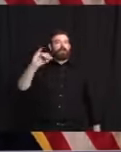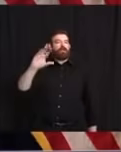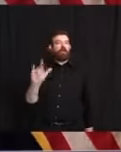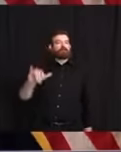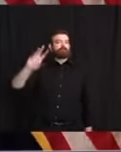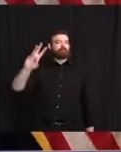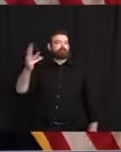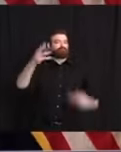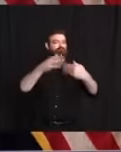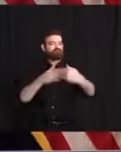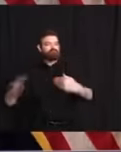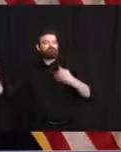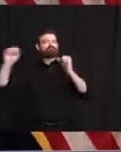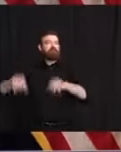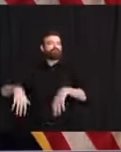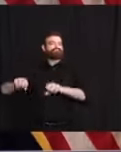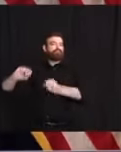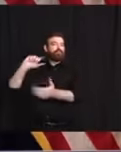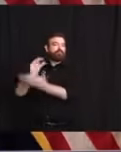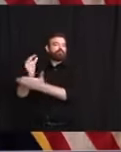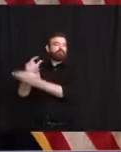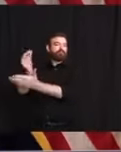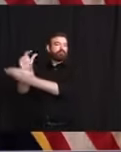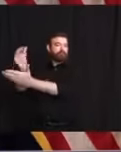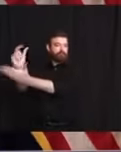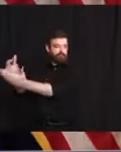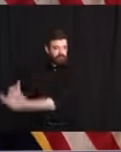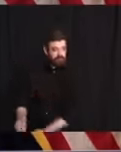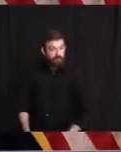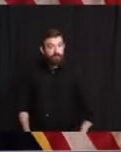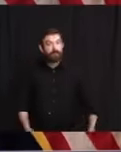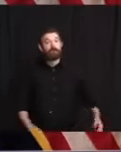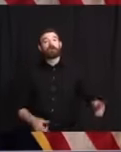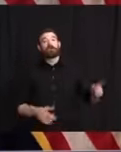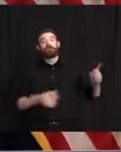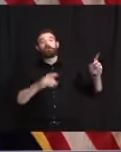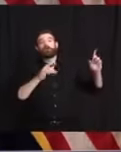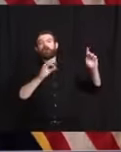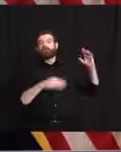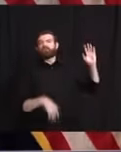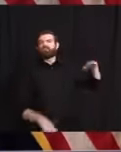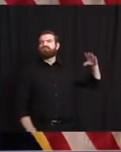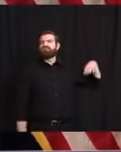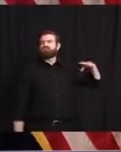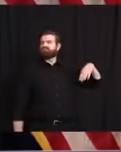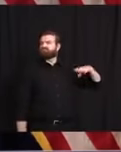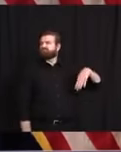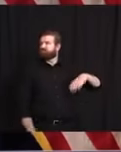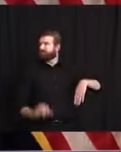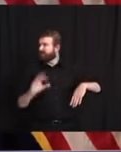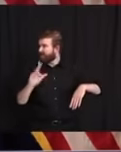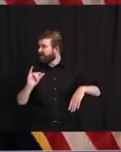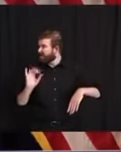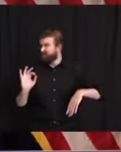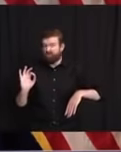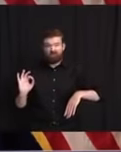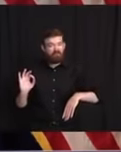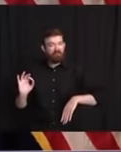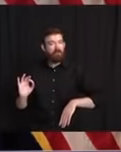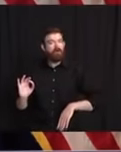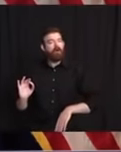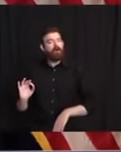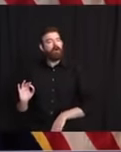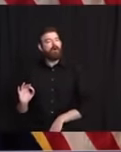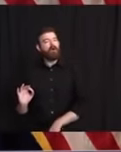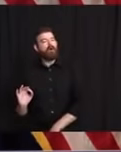We feel strongly if we keep making the right progress, we're going to be in a different place. I hope well before then, but certainly by then. Anything, Matt,